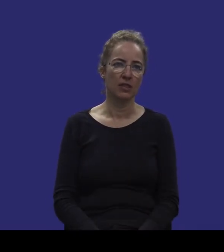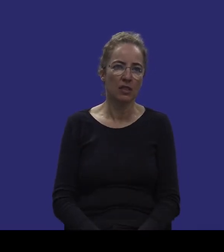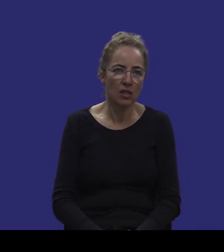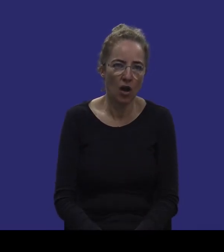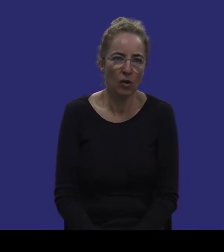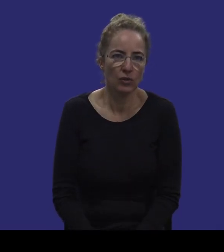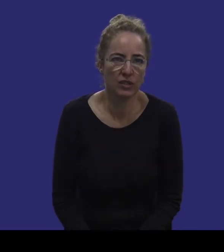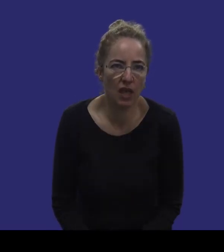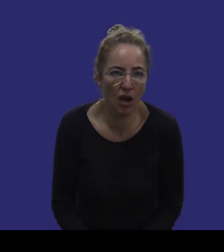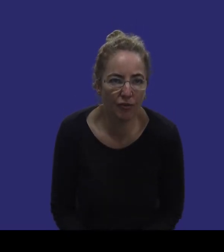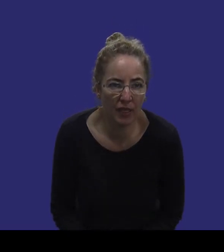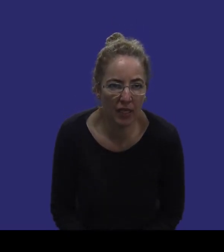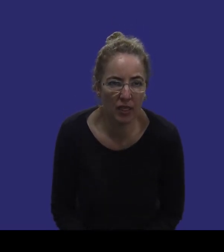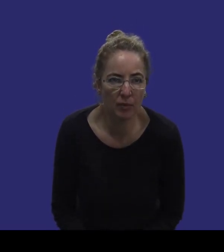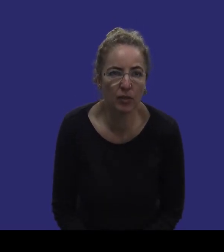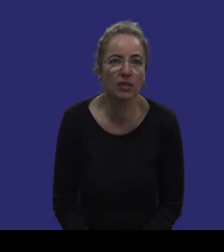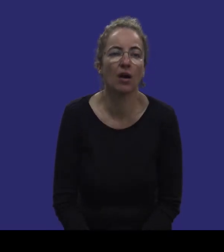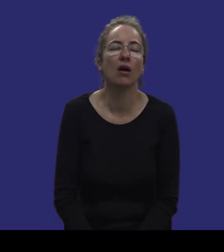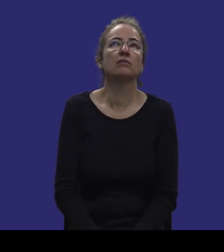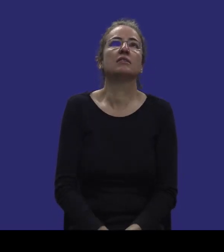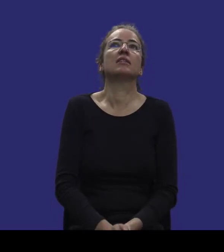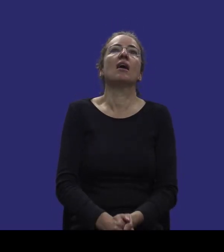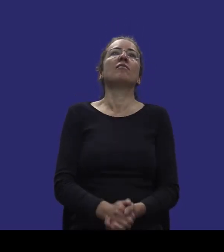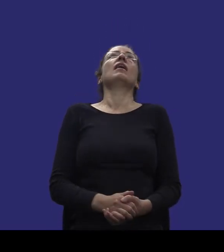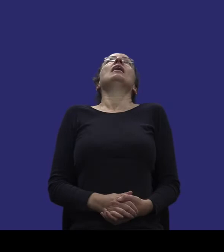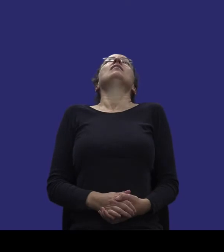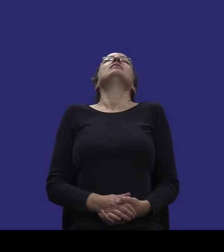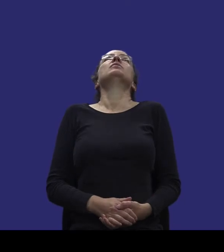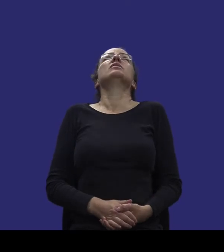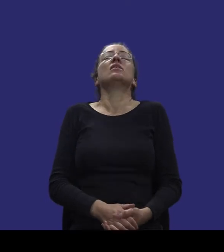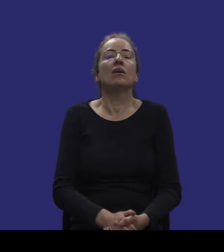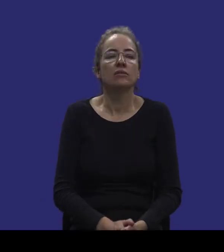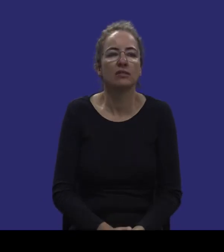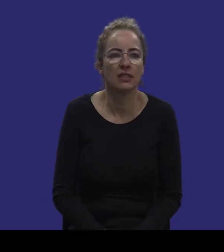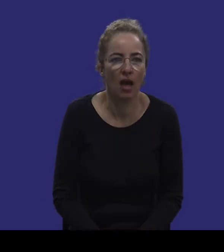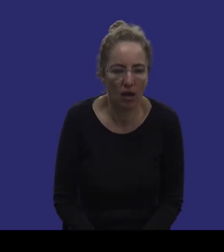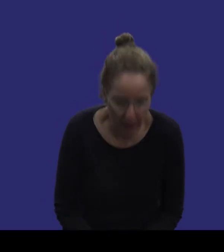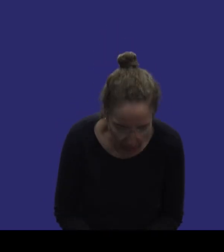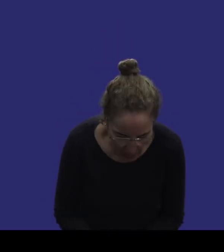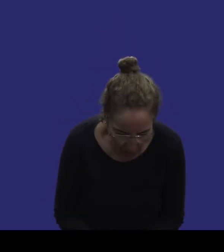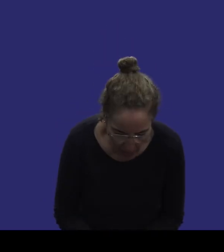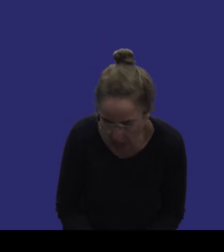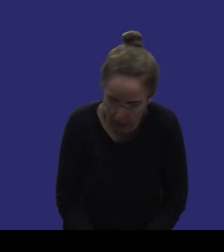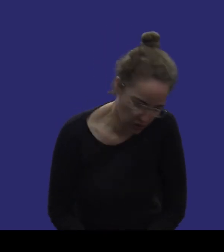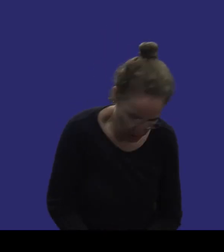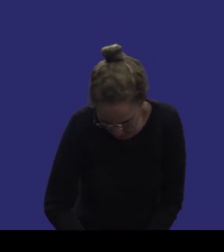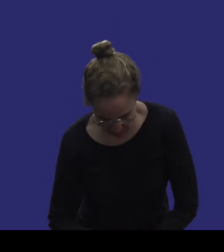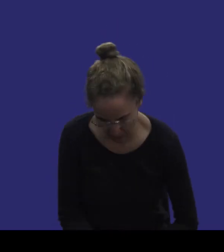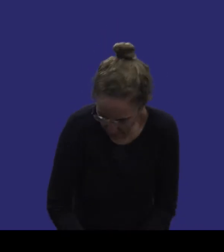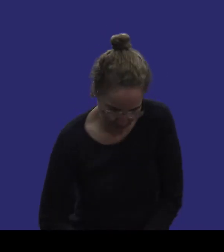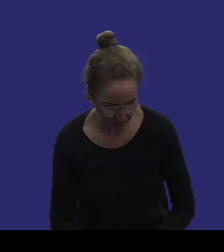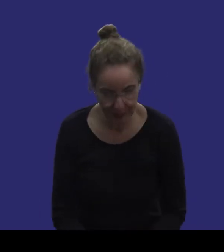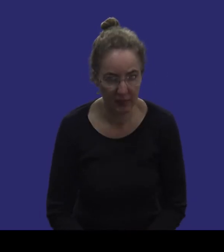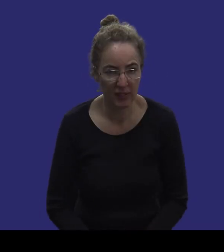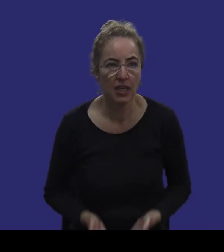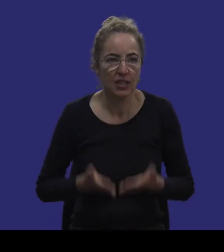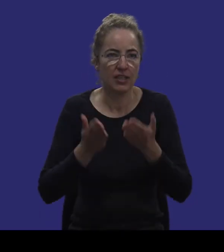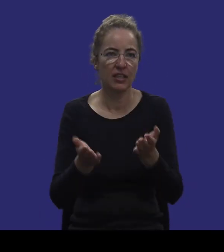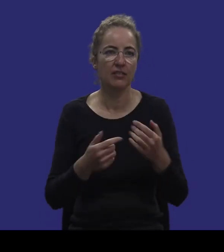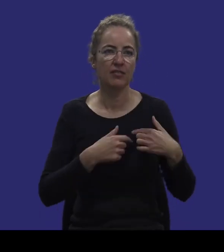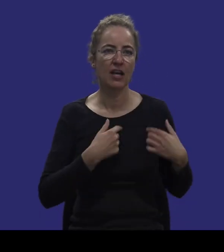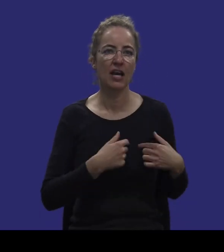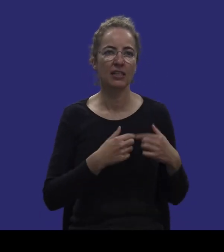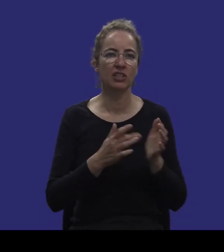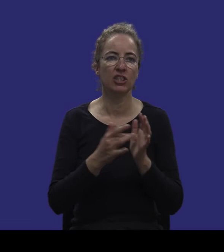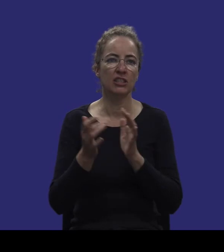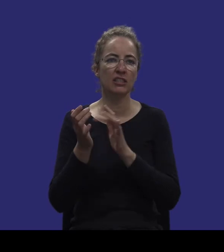self, you put your whole self in, you put your whole self out, you put your whole self in, and you shake it all about. You